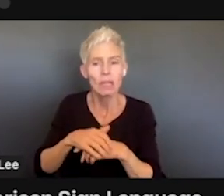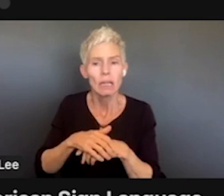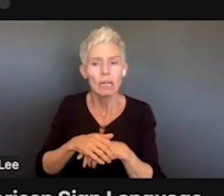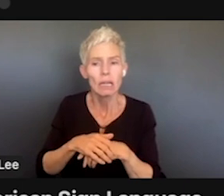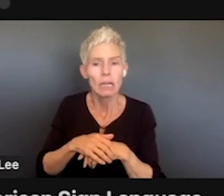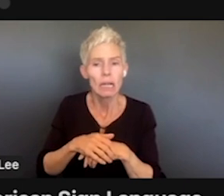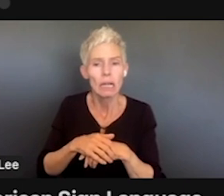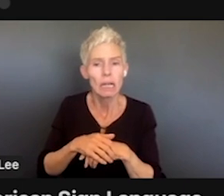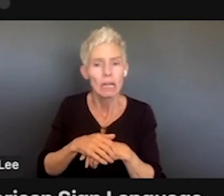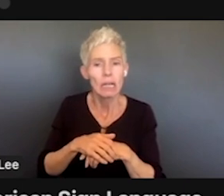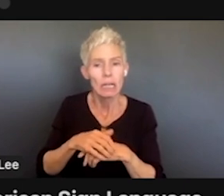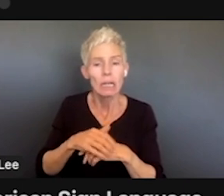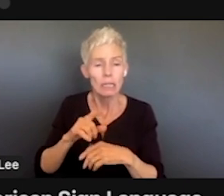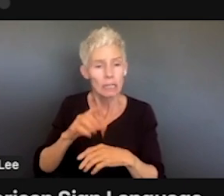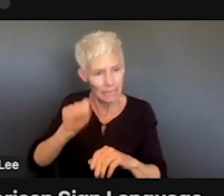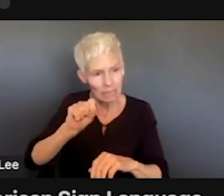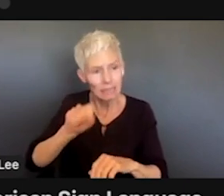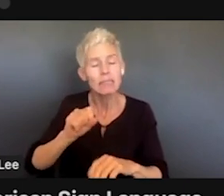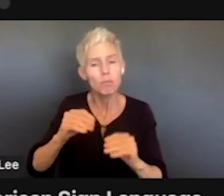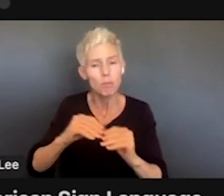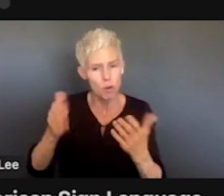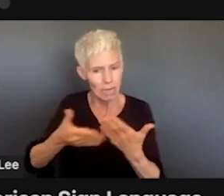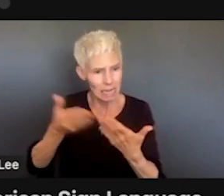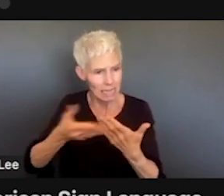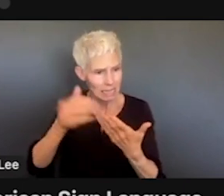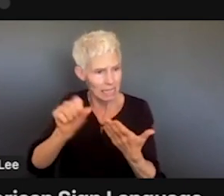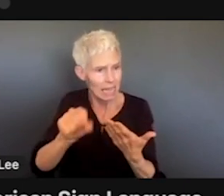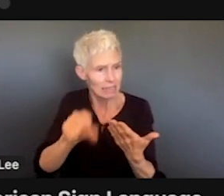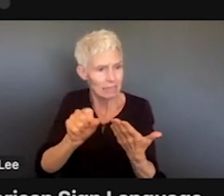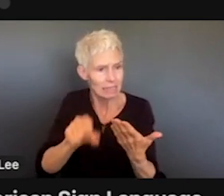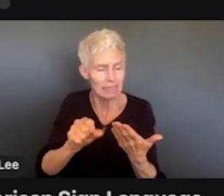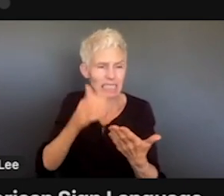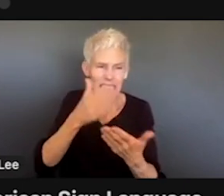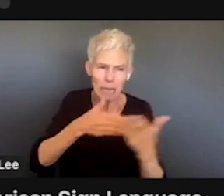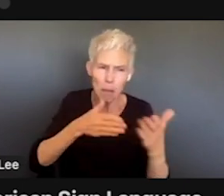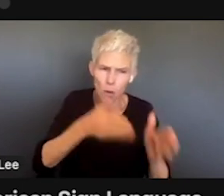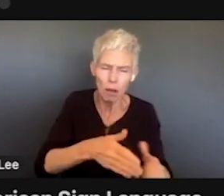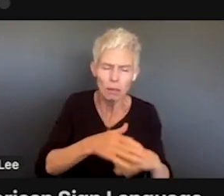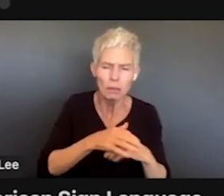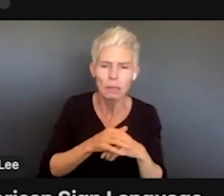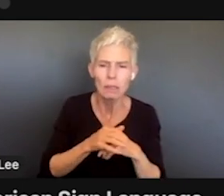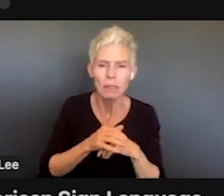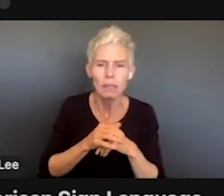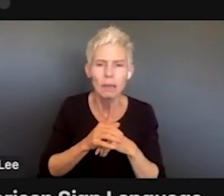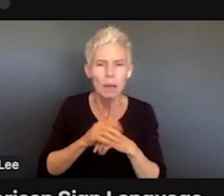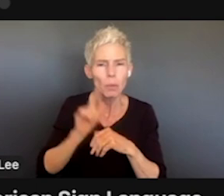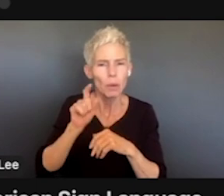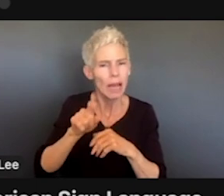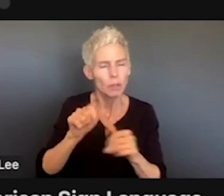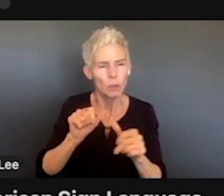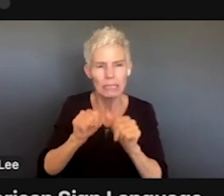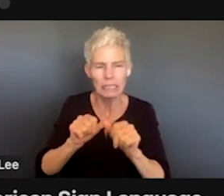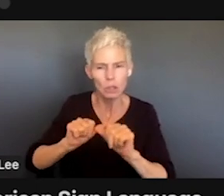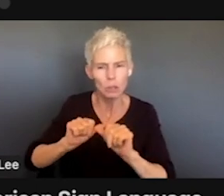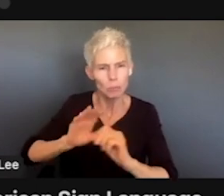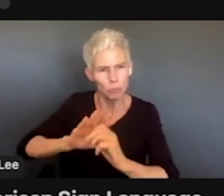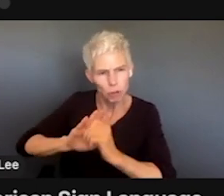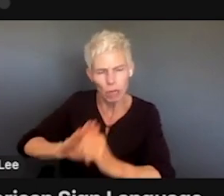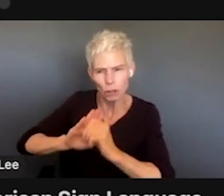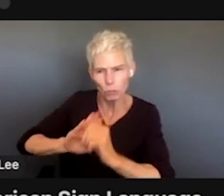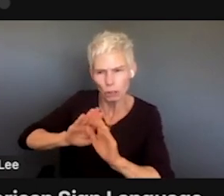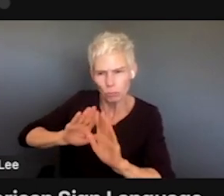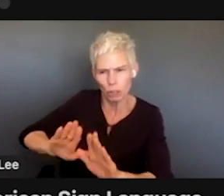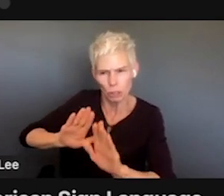it has made it easier in some ways, but we have to keep applying the pressure and keep pushing